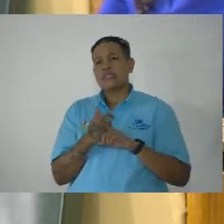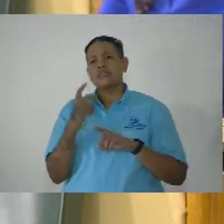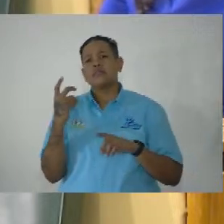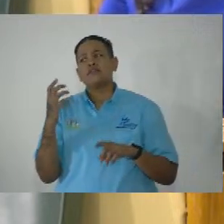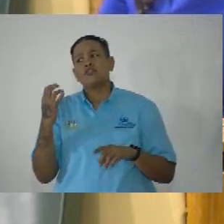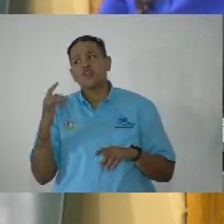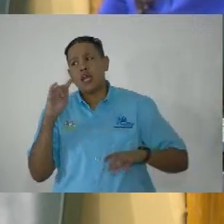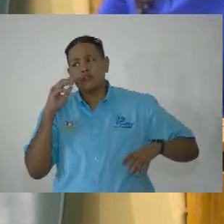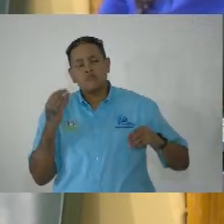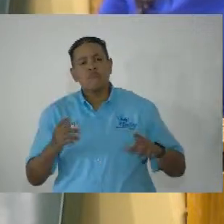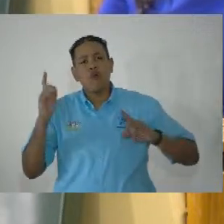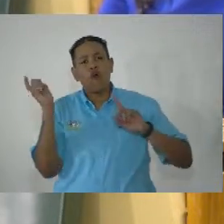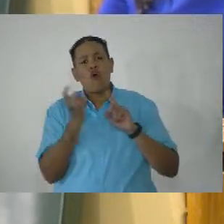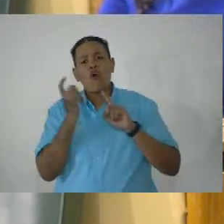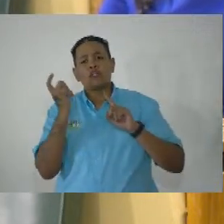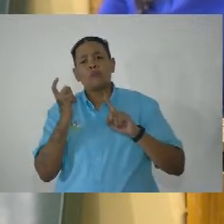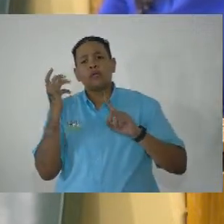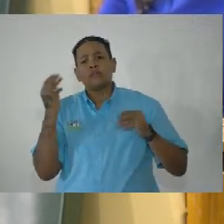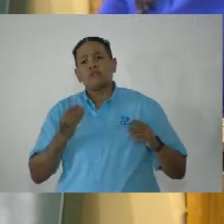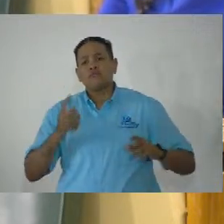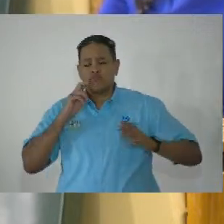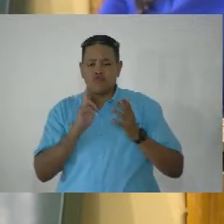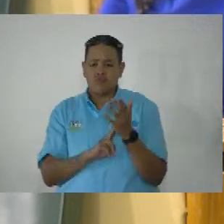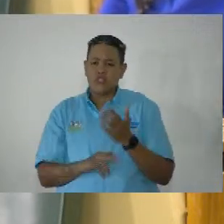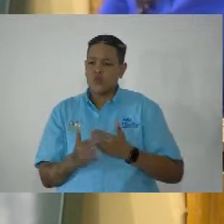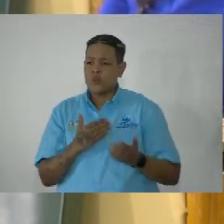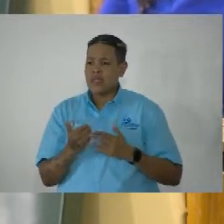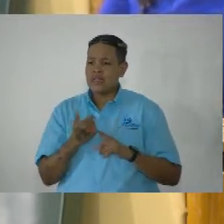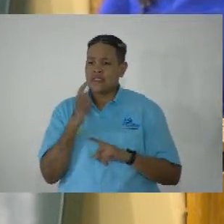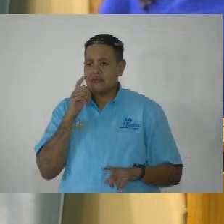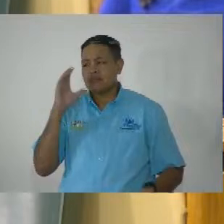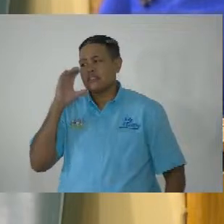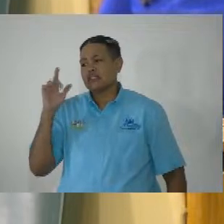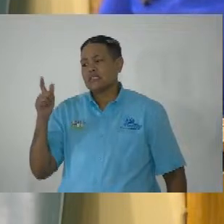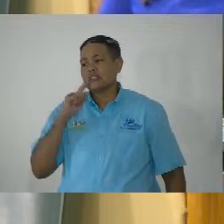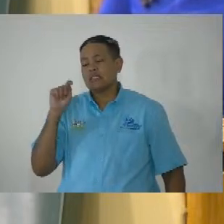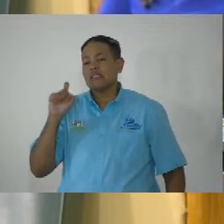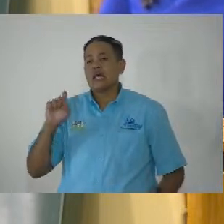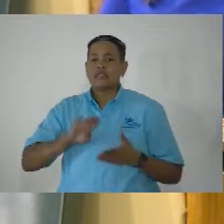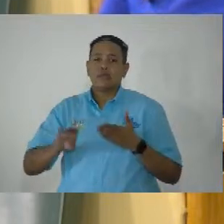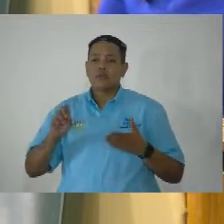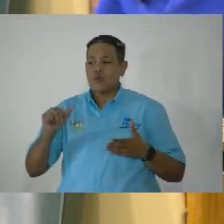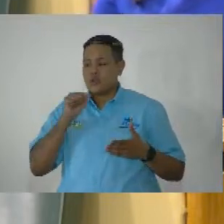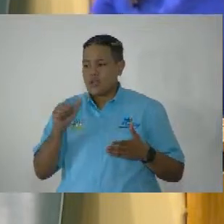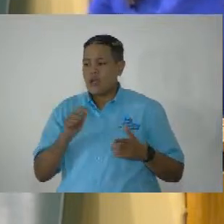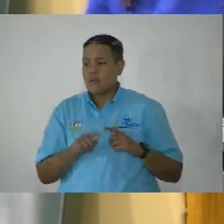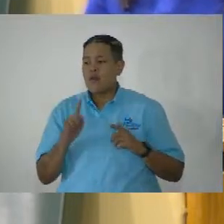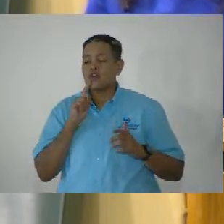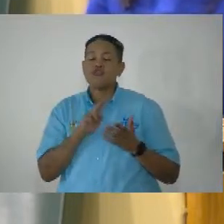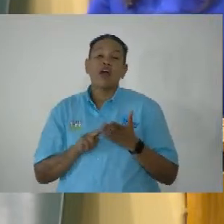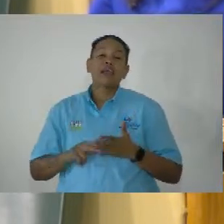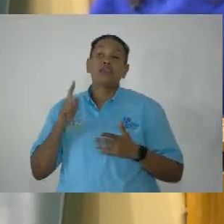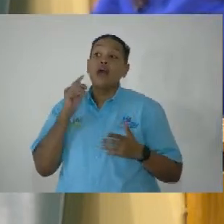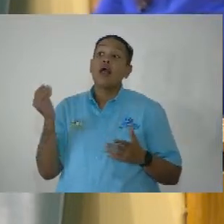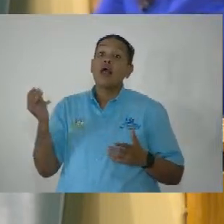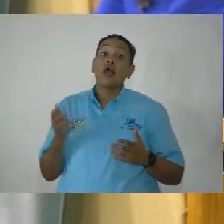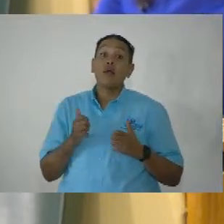be automatically registered, whether or not they're seeking tax exemptions. But the registration comes